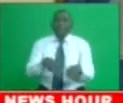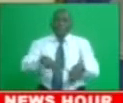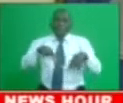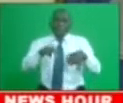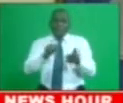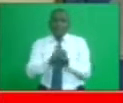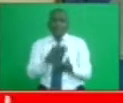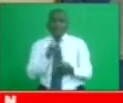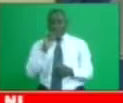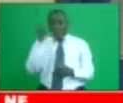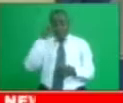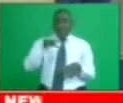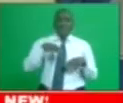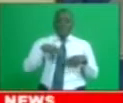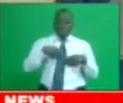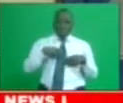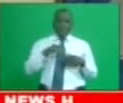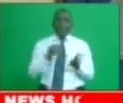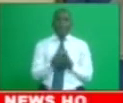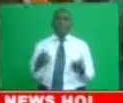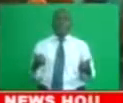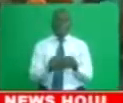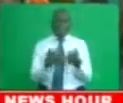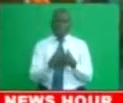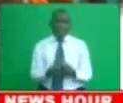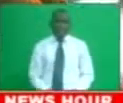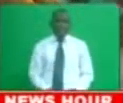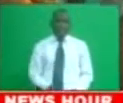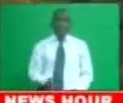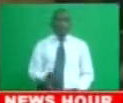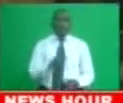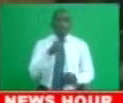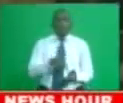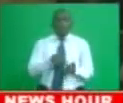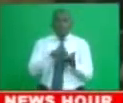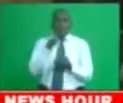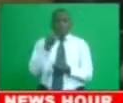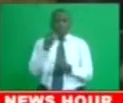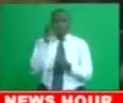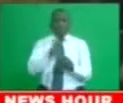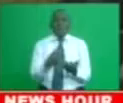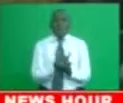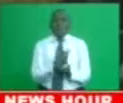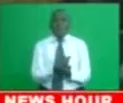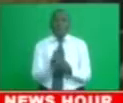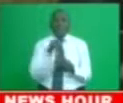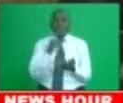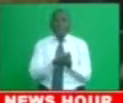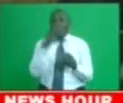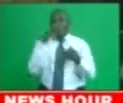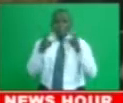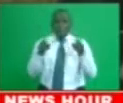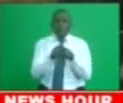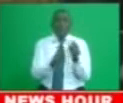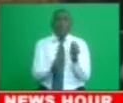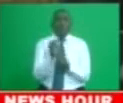will accept and a challenge we are willing to confront. Dominic Sam, representing the UN system in Ghana, described corruption as